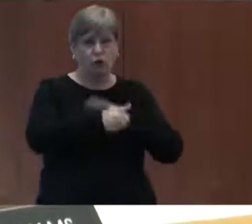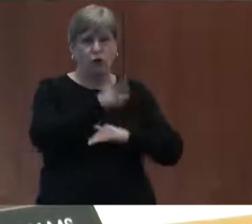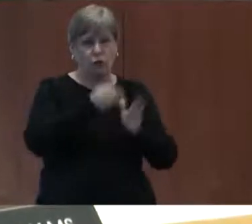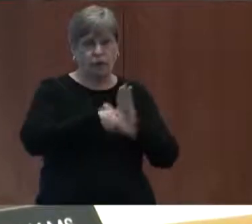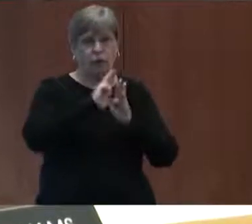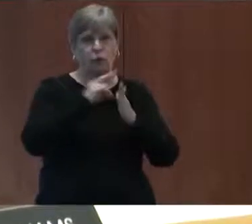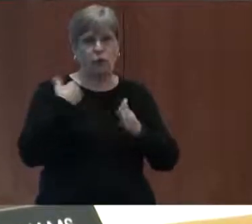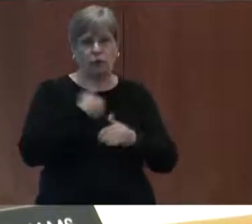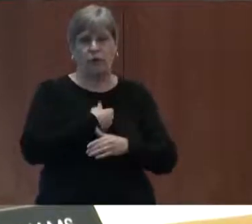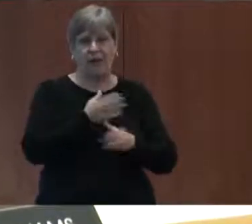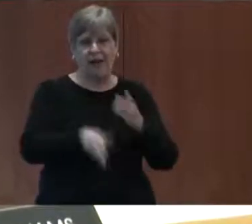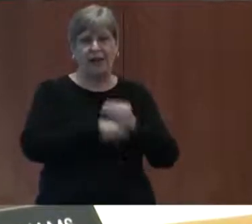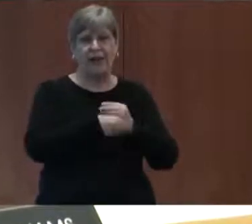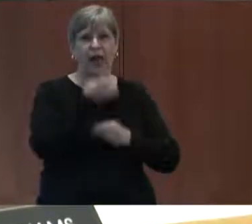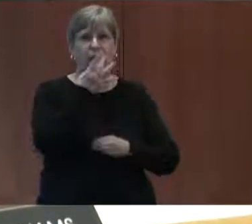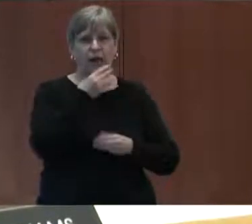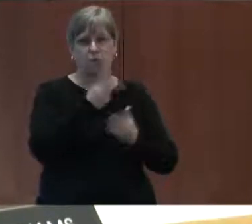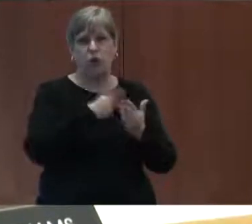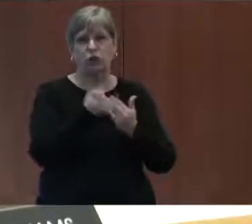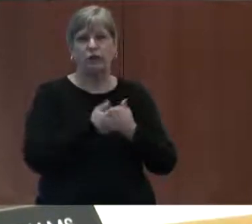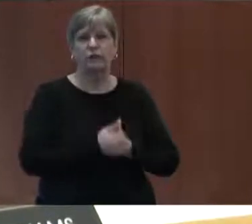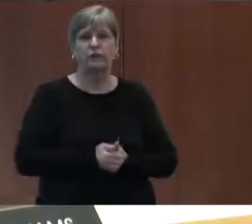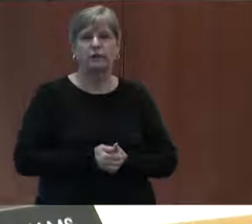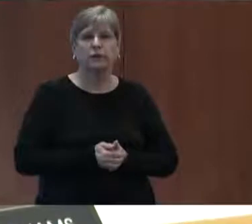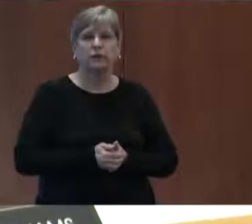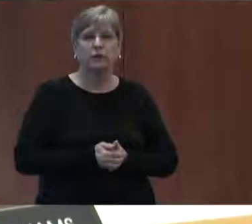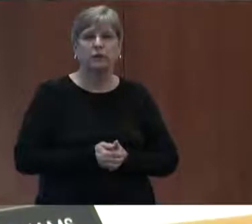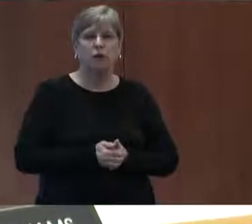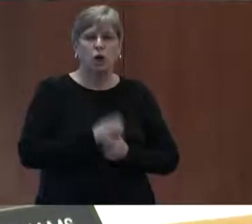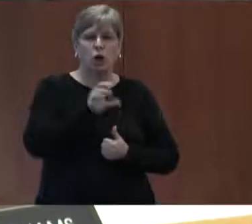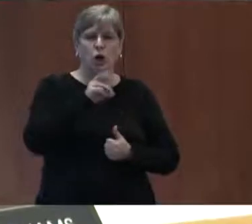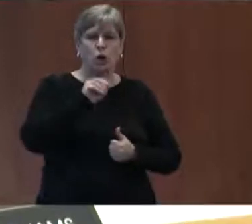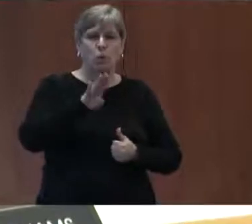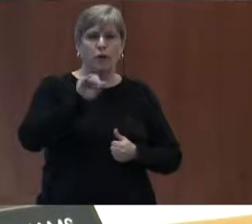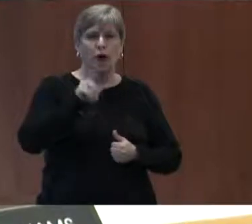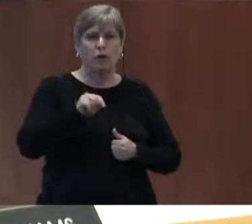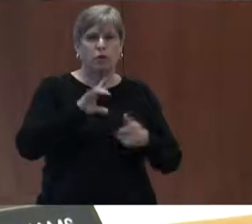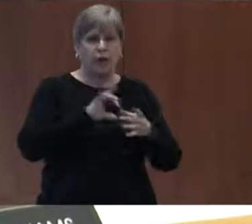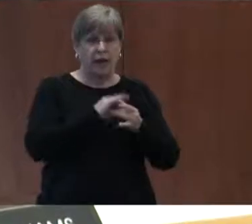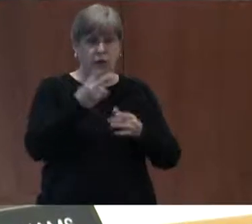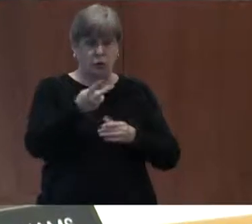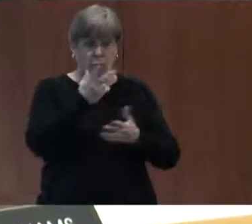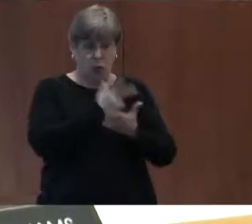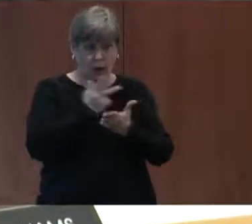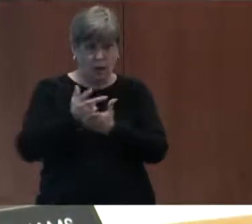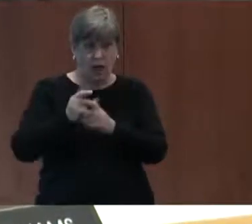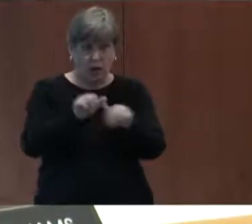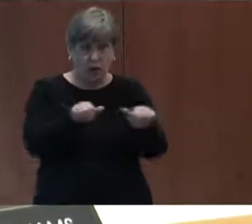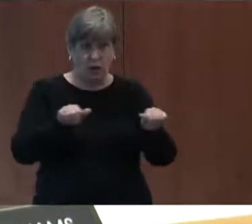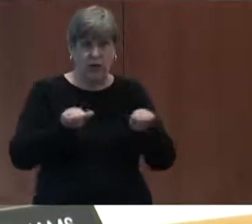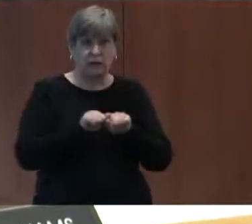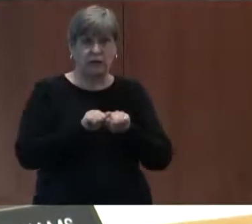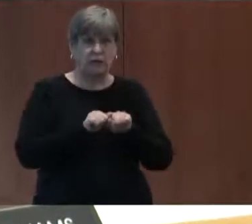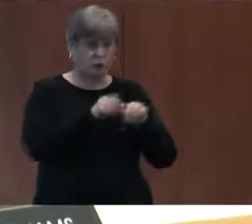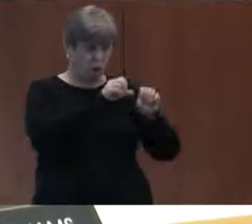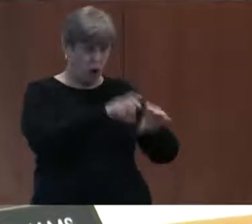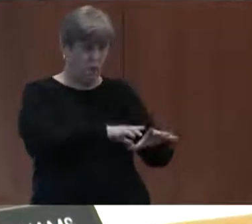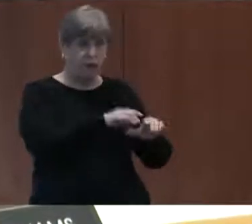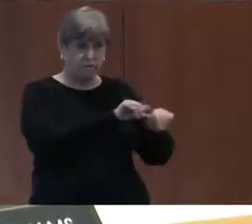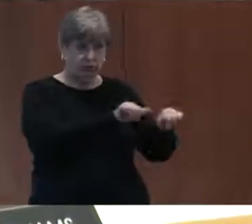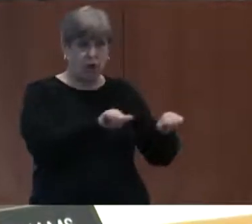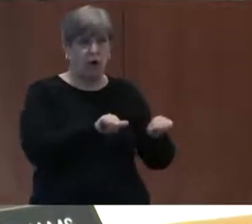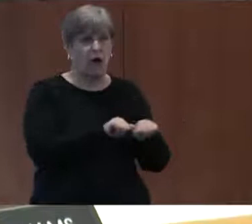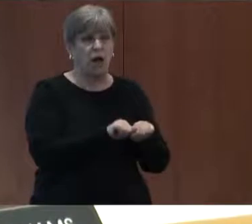lighting project. Seemed like maybe a curb cut to connect two of the parking lot areas, drop-off loop in the parking